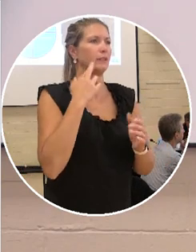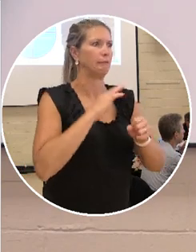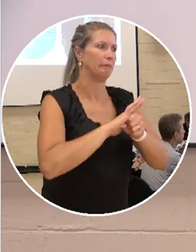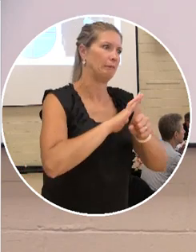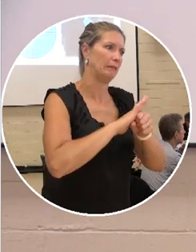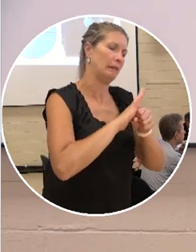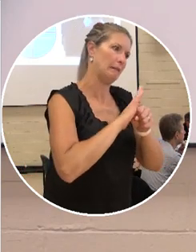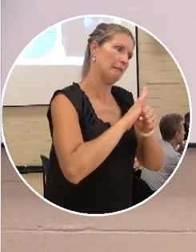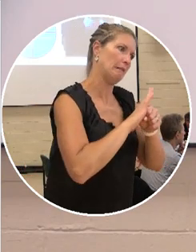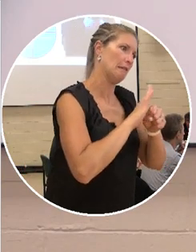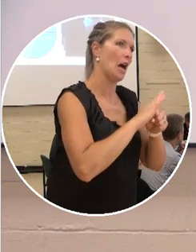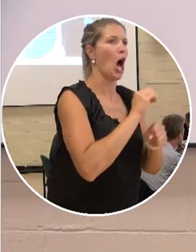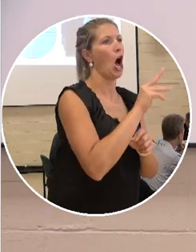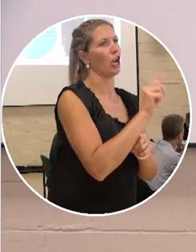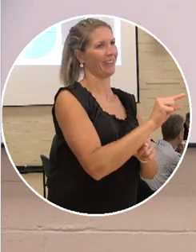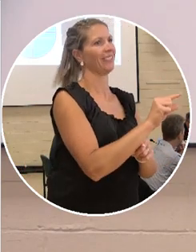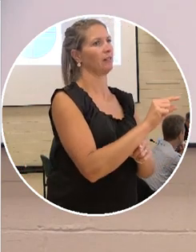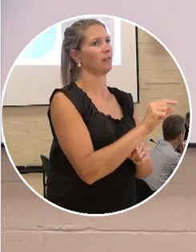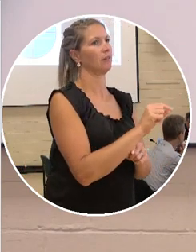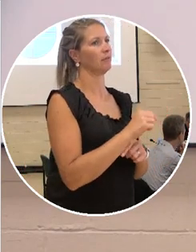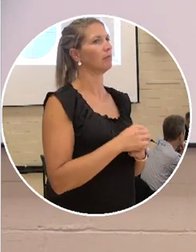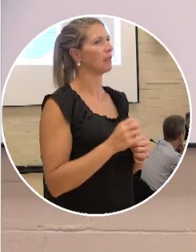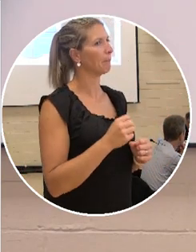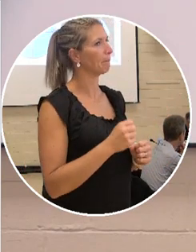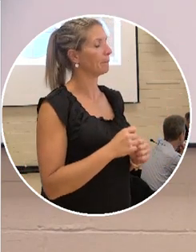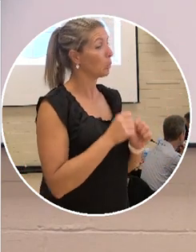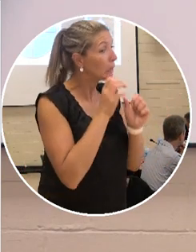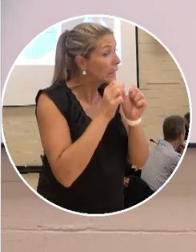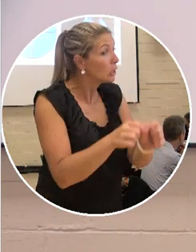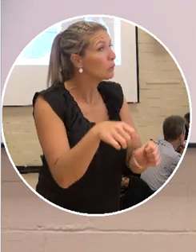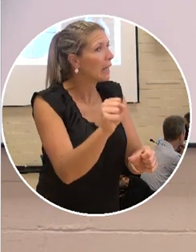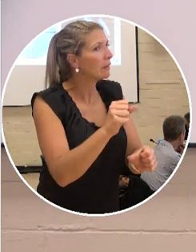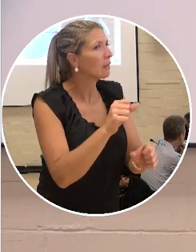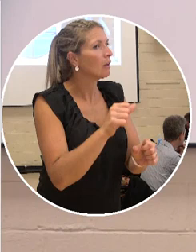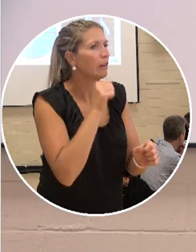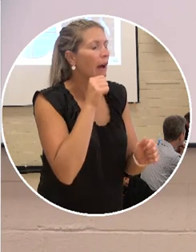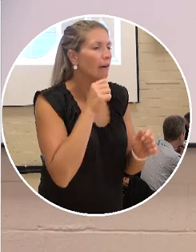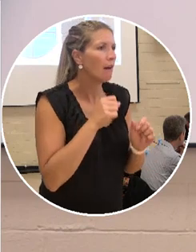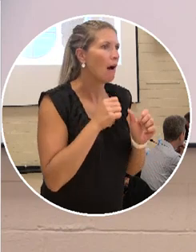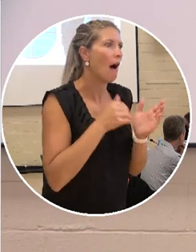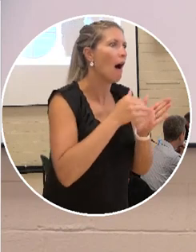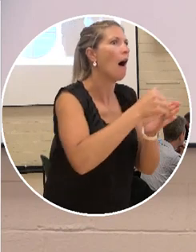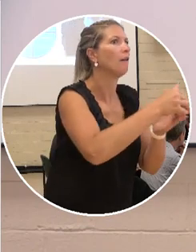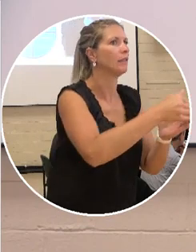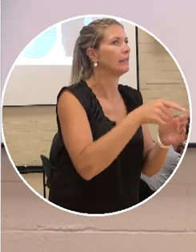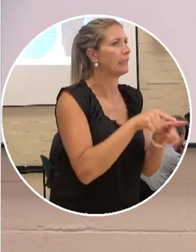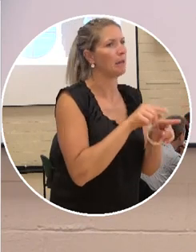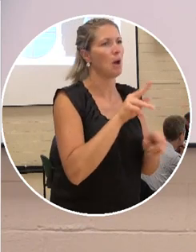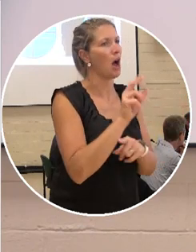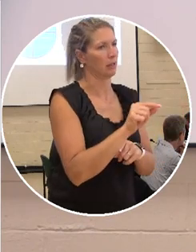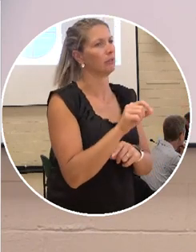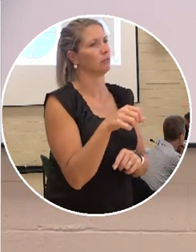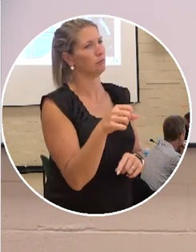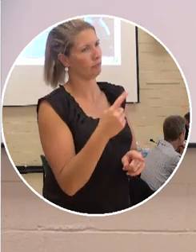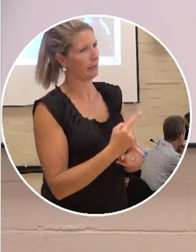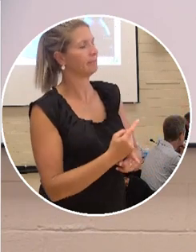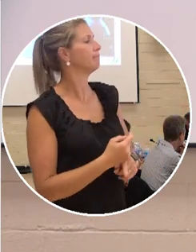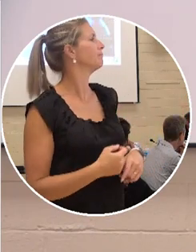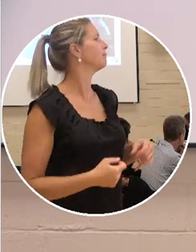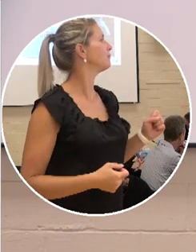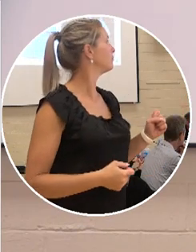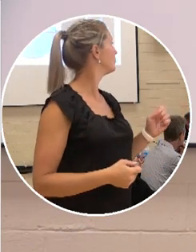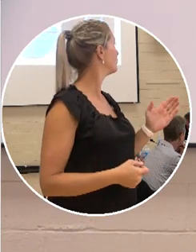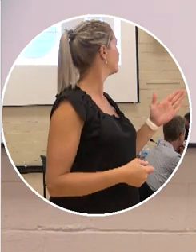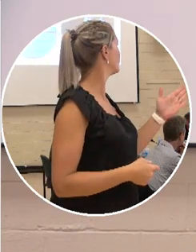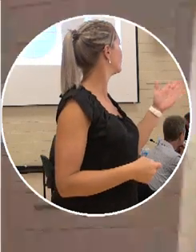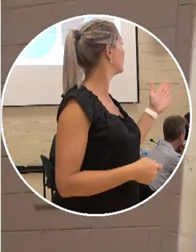Thank you, Tony. Mr. Chair. Trustee Burden. Tony, you referenced the installation of the GPS units